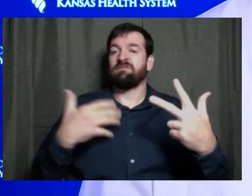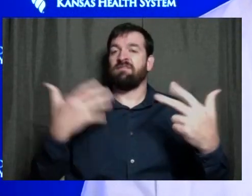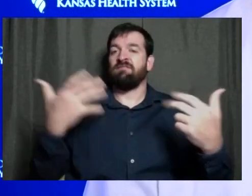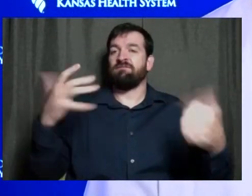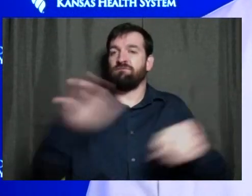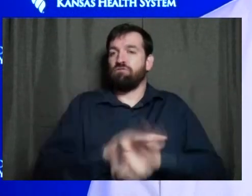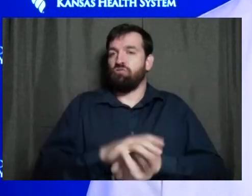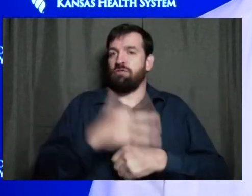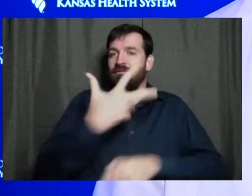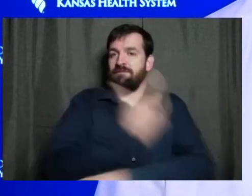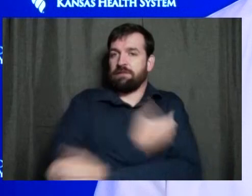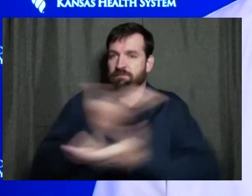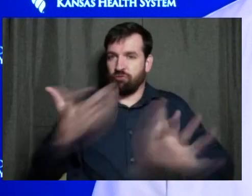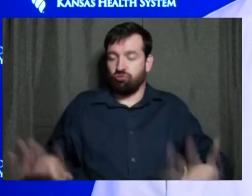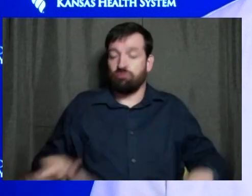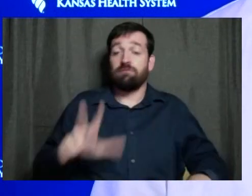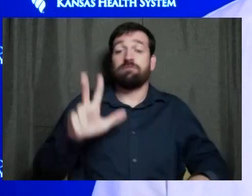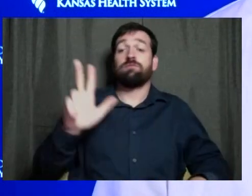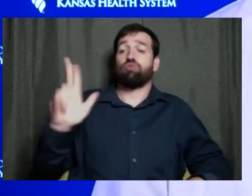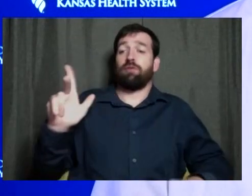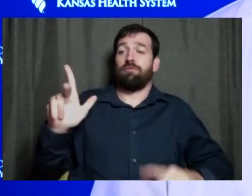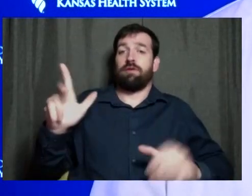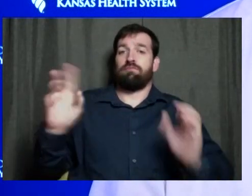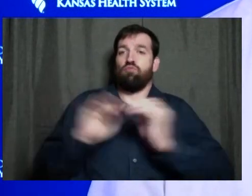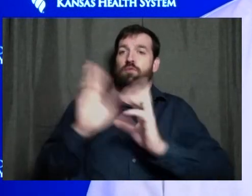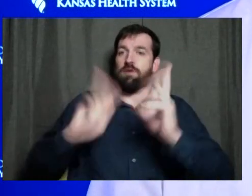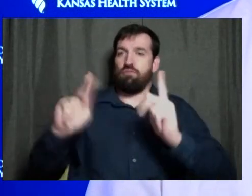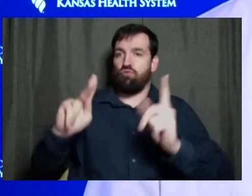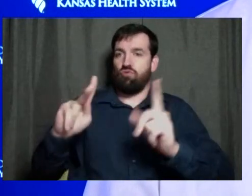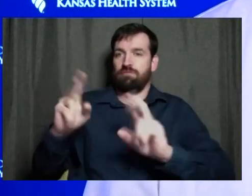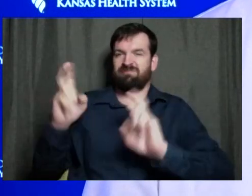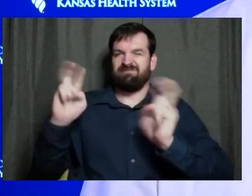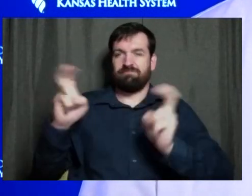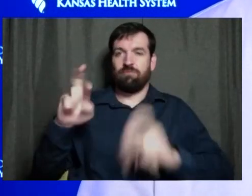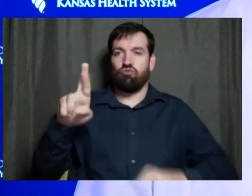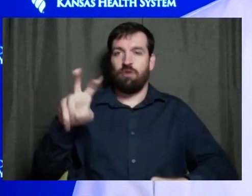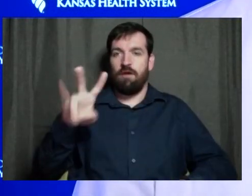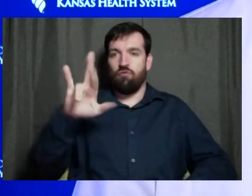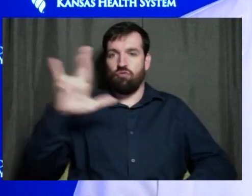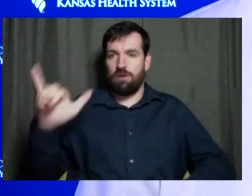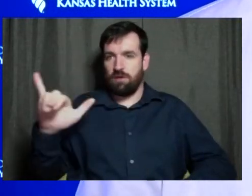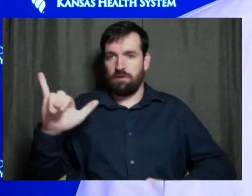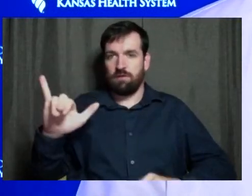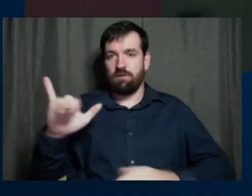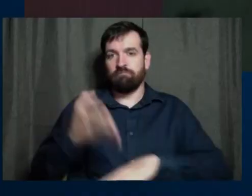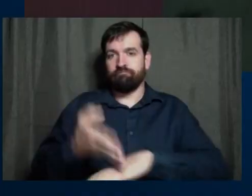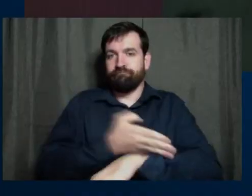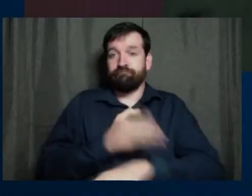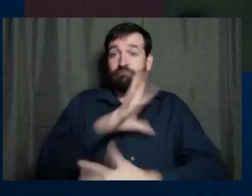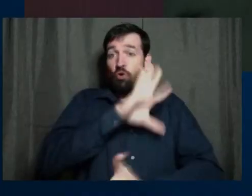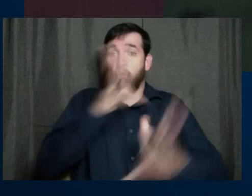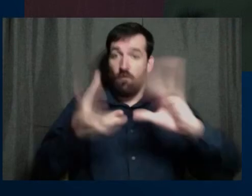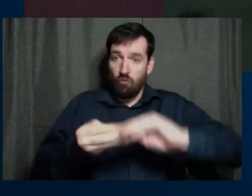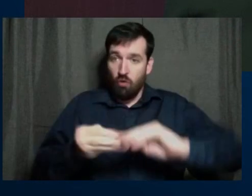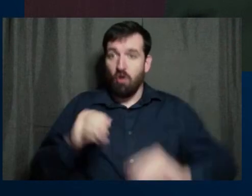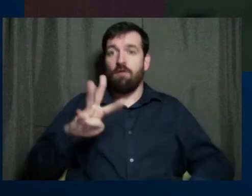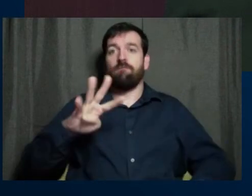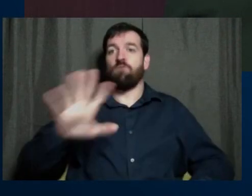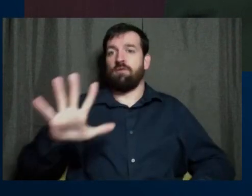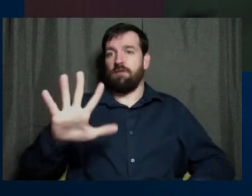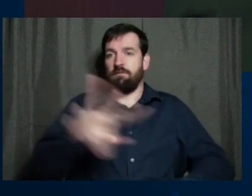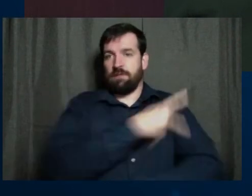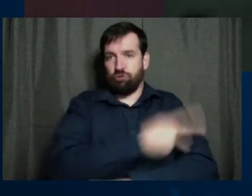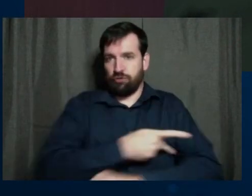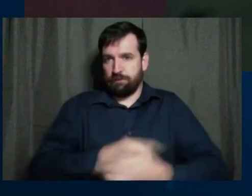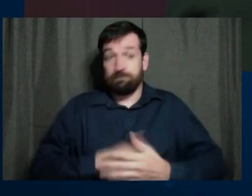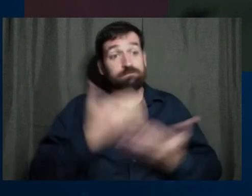23 additional people meeting that recovery criteria, so overall, a total of 45 patients in the hospital. All right, thanks so much. We're